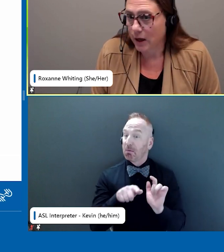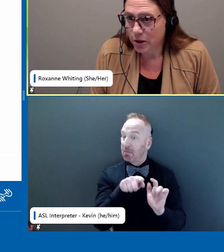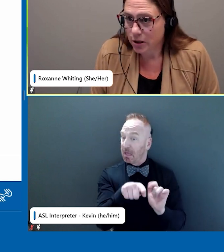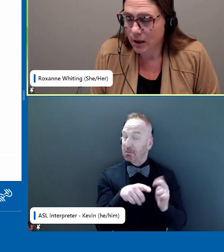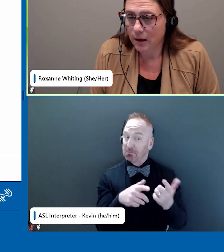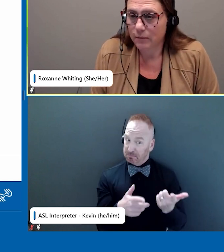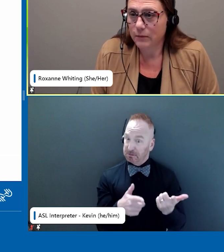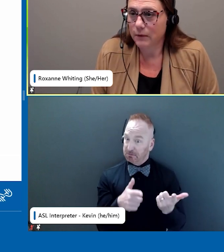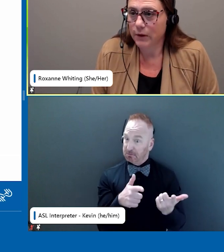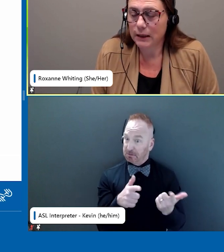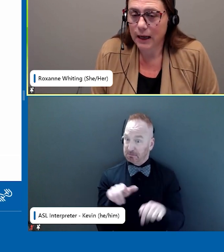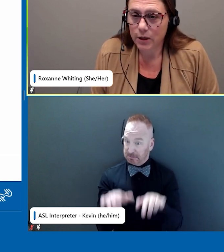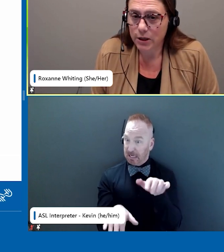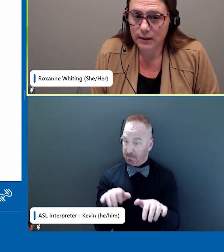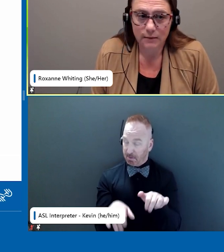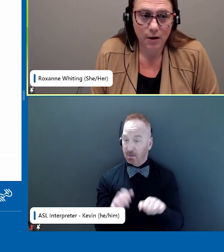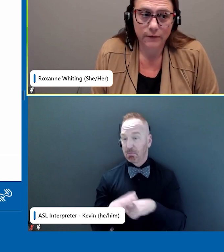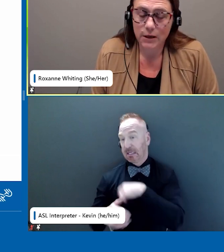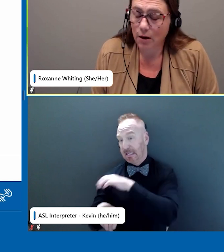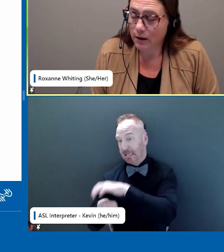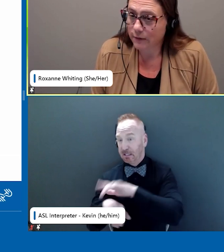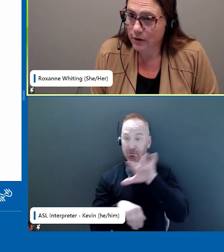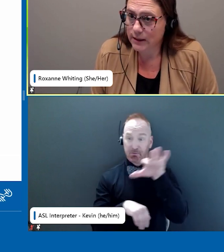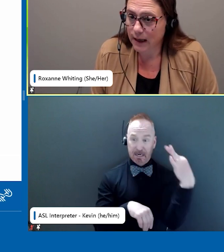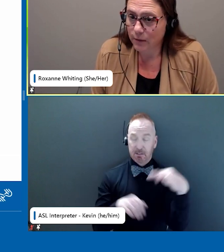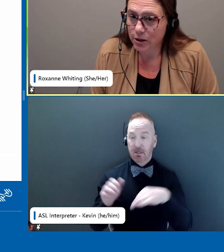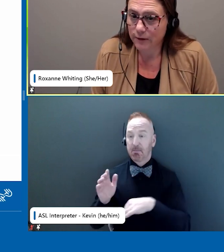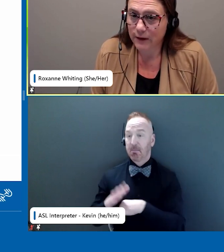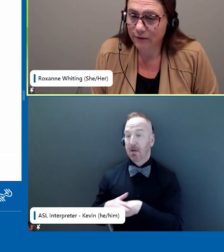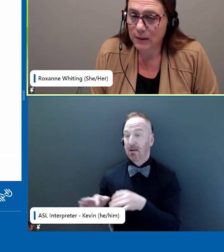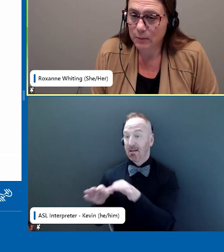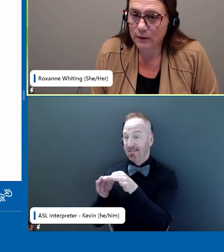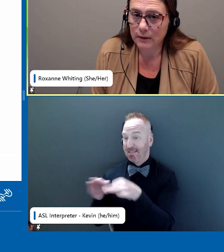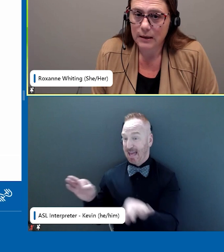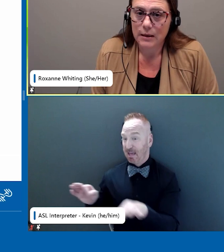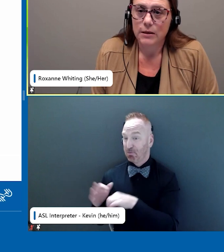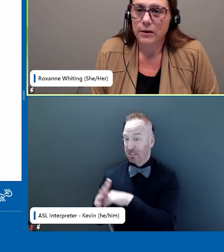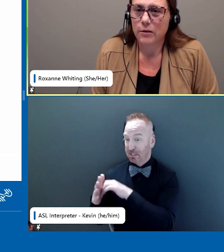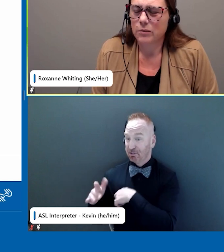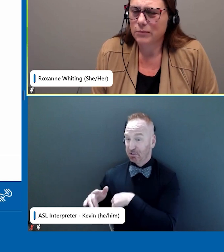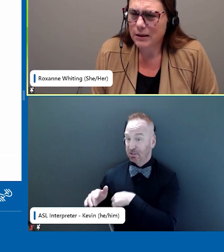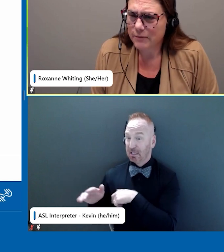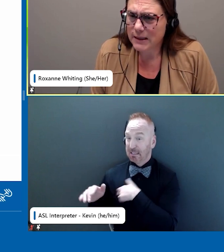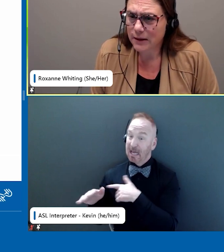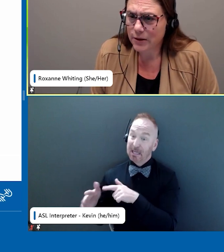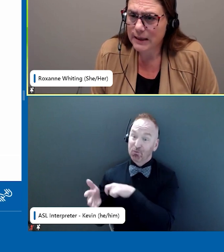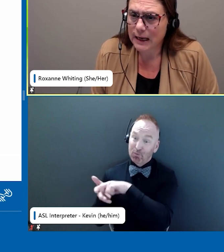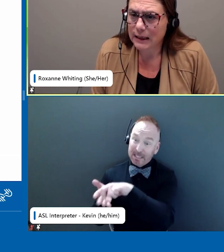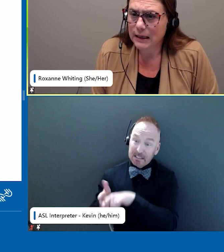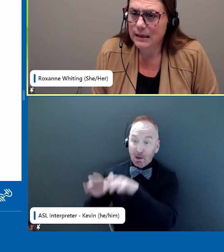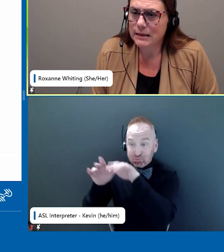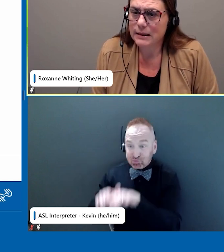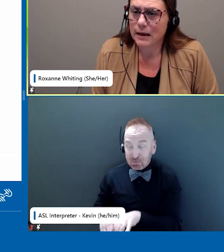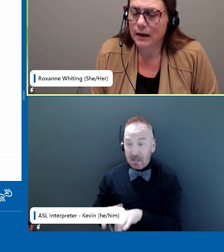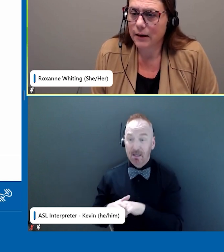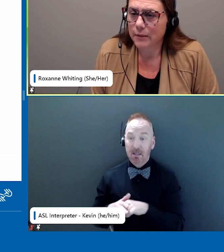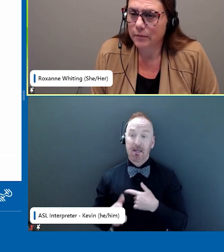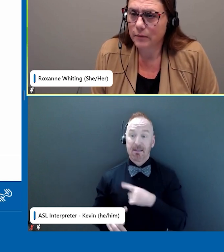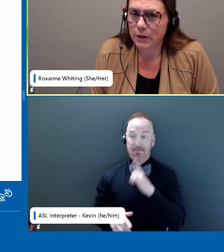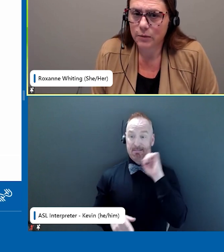and French, written language is often not the first language of deaf people. So lots of